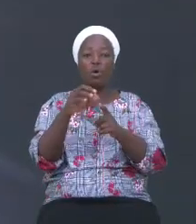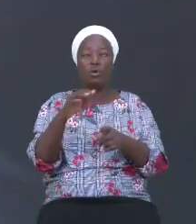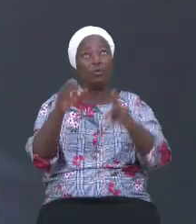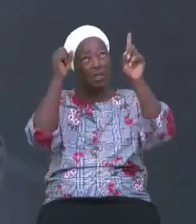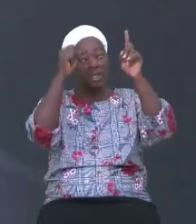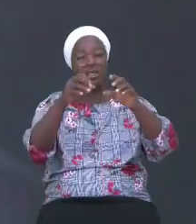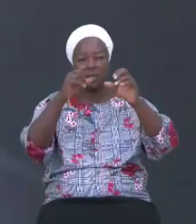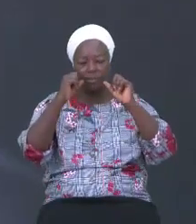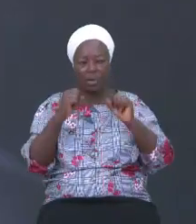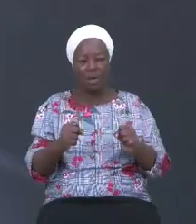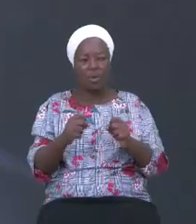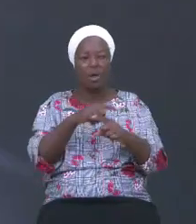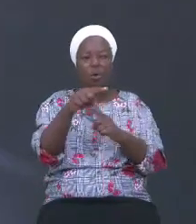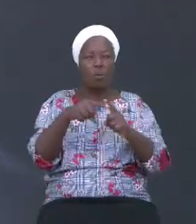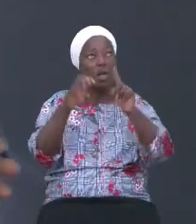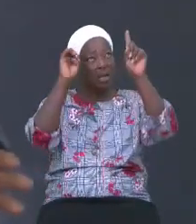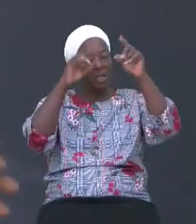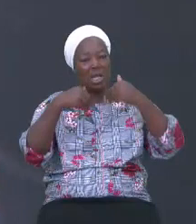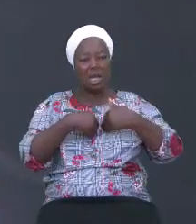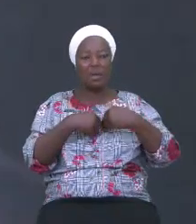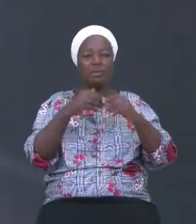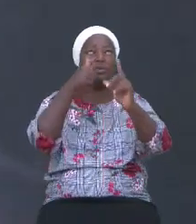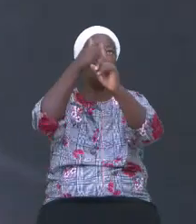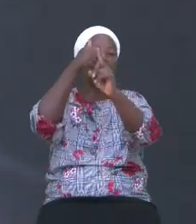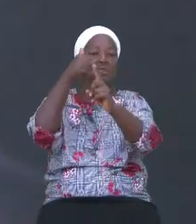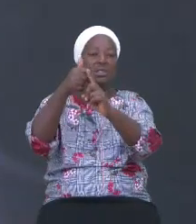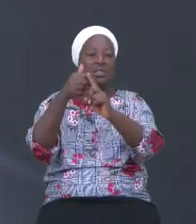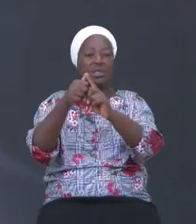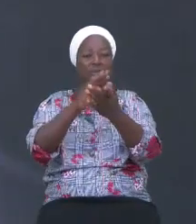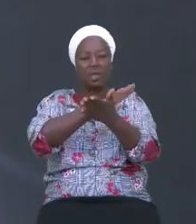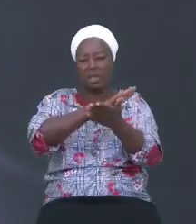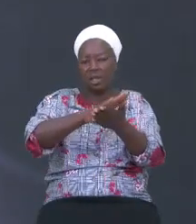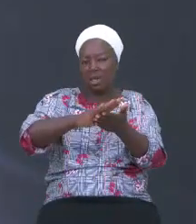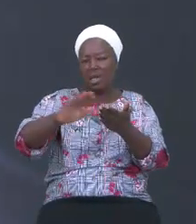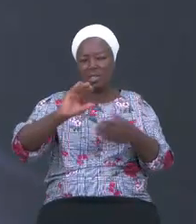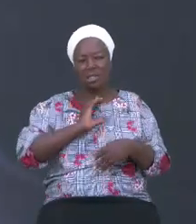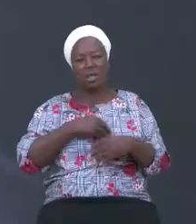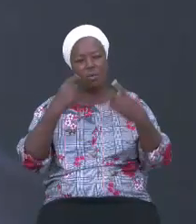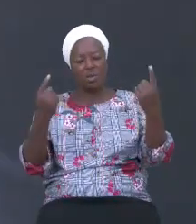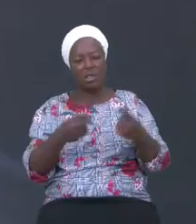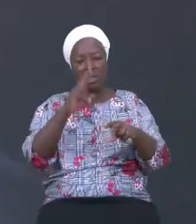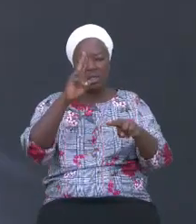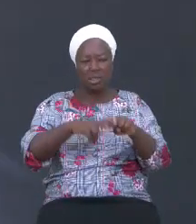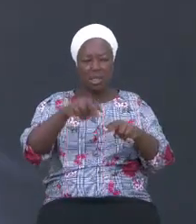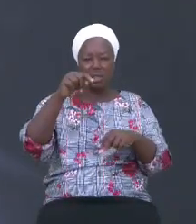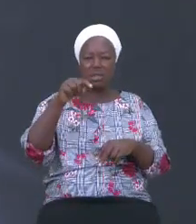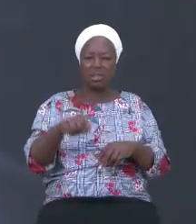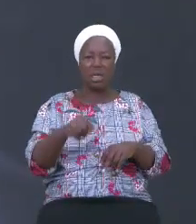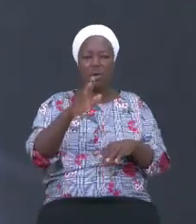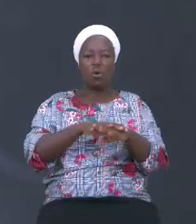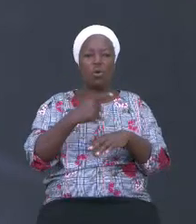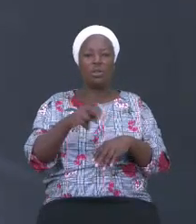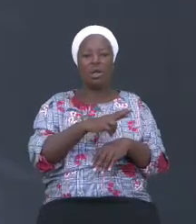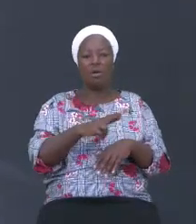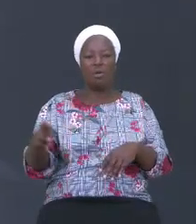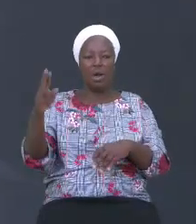power, when he had by himself purged our sins, sat down on the